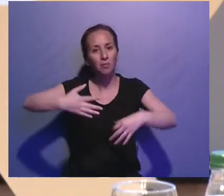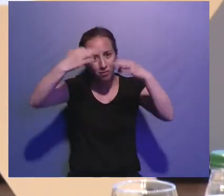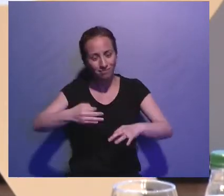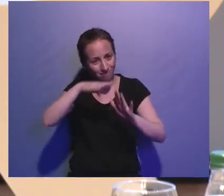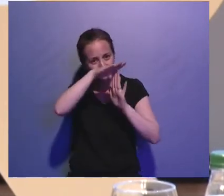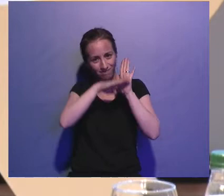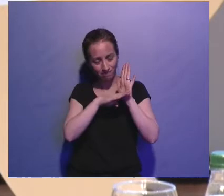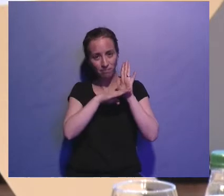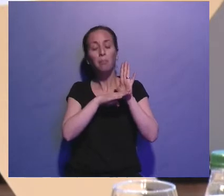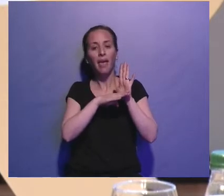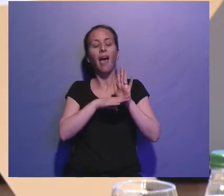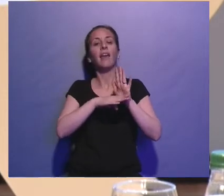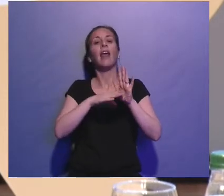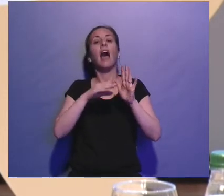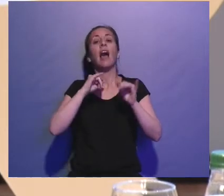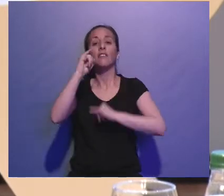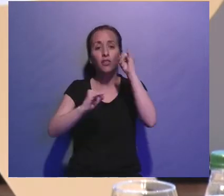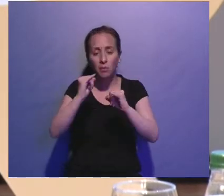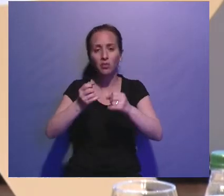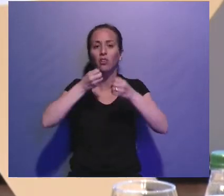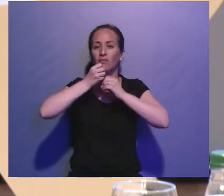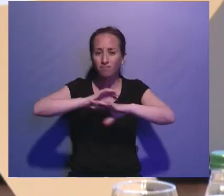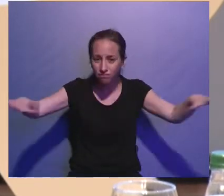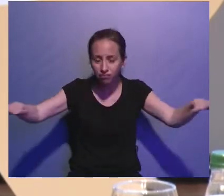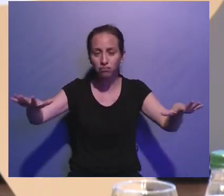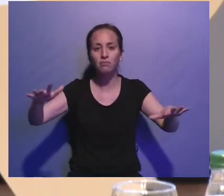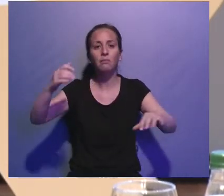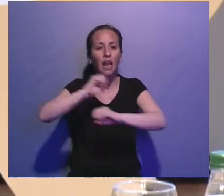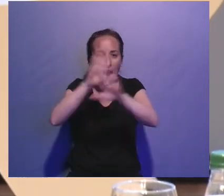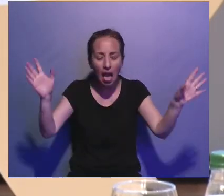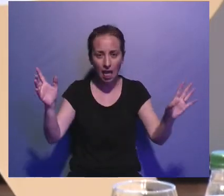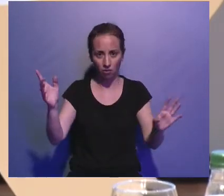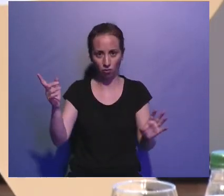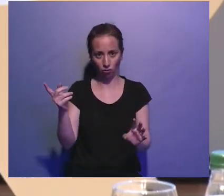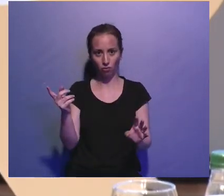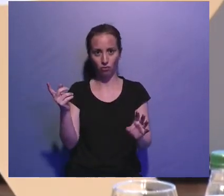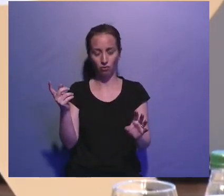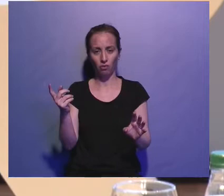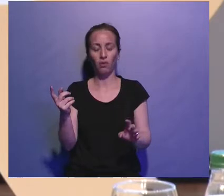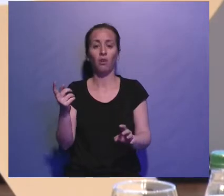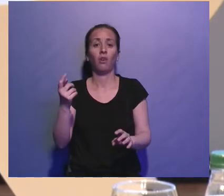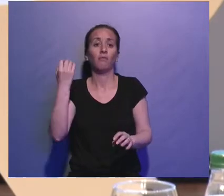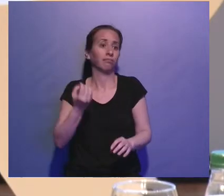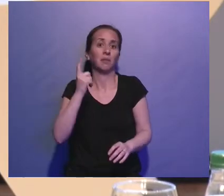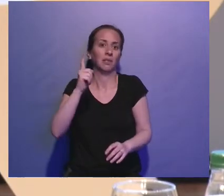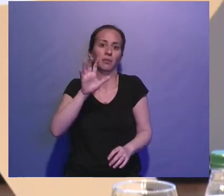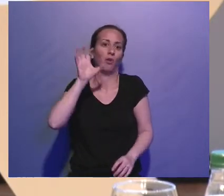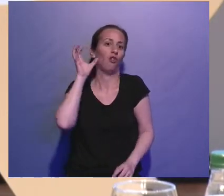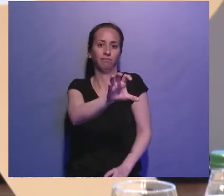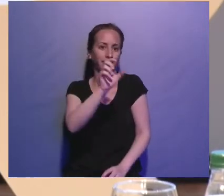at the department level and even at the service provision level, so that specific staff in cities